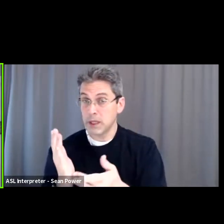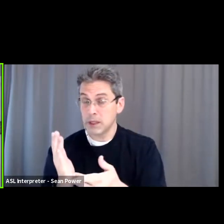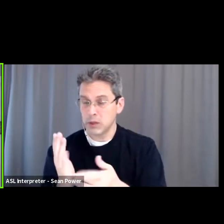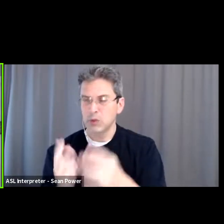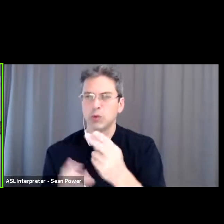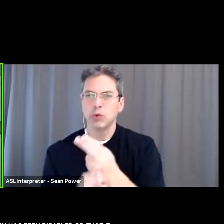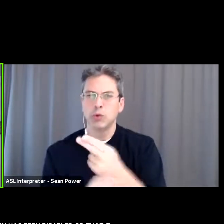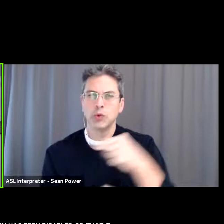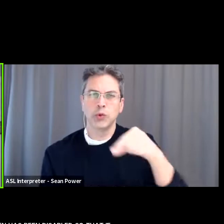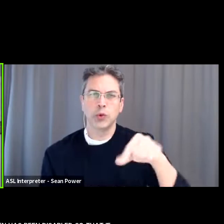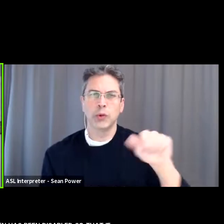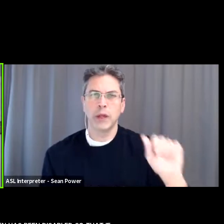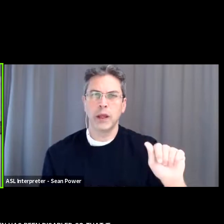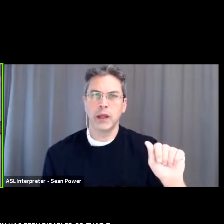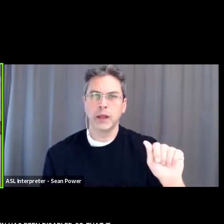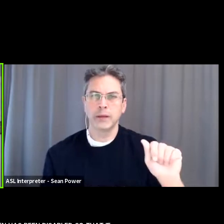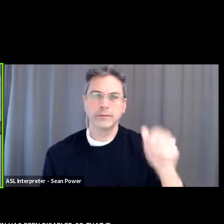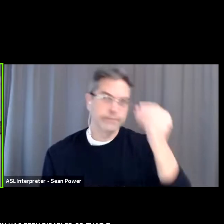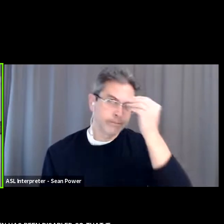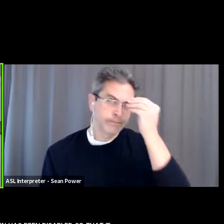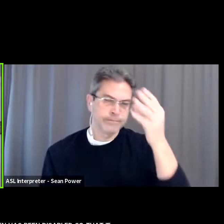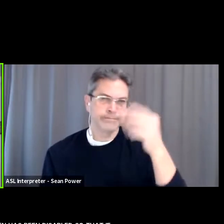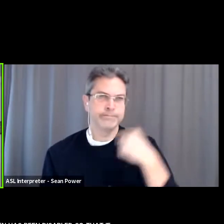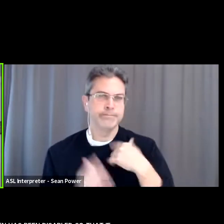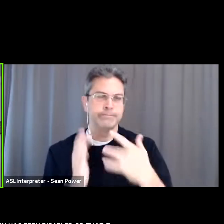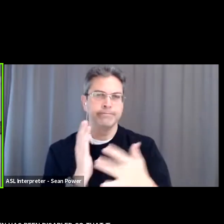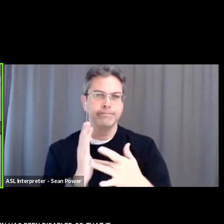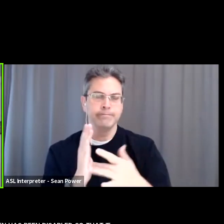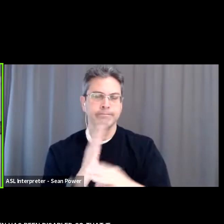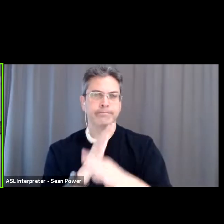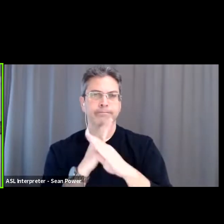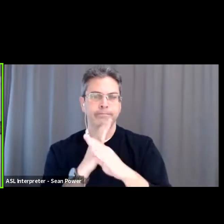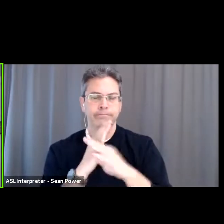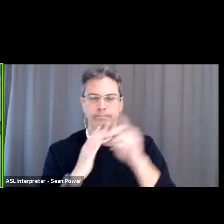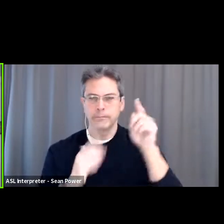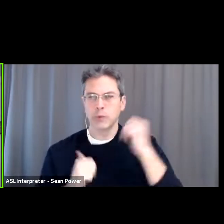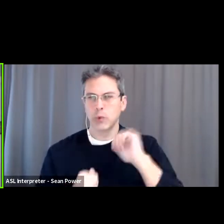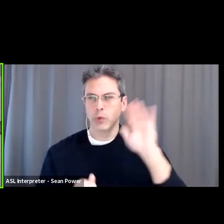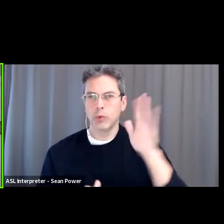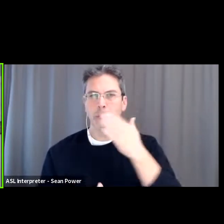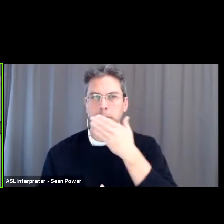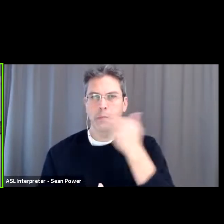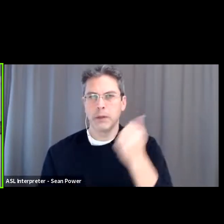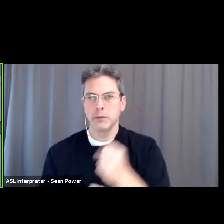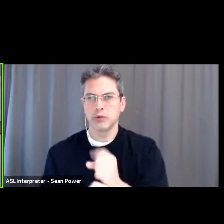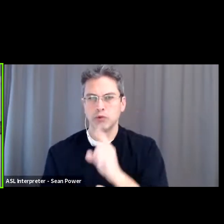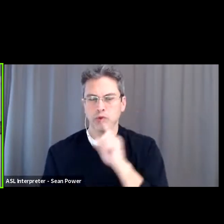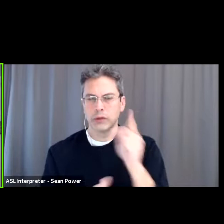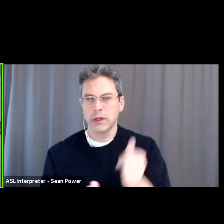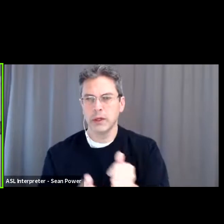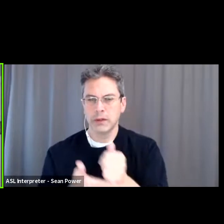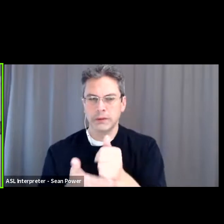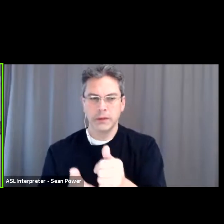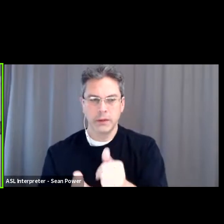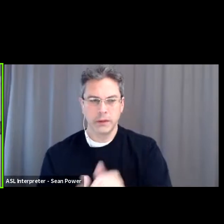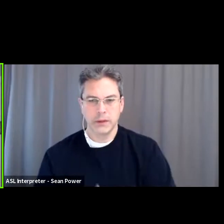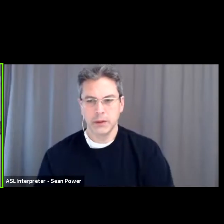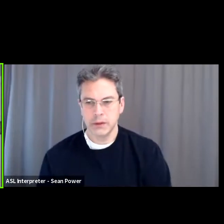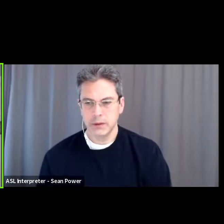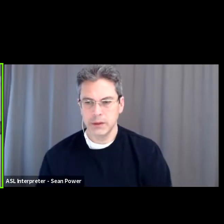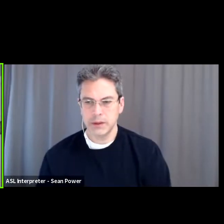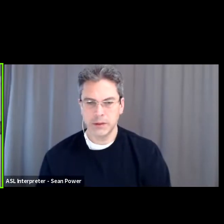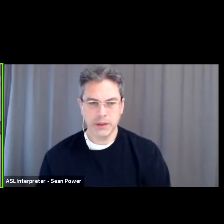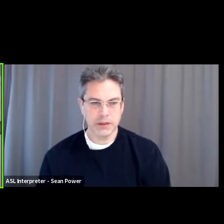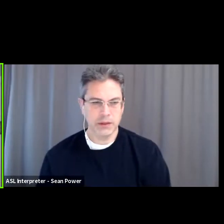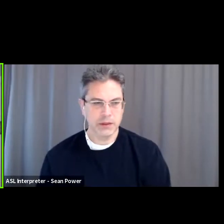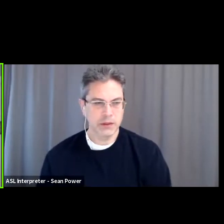function to communicate with a member of our staff who will then do their very best to try to help you resolve it. Now,